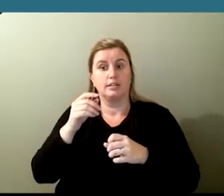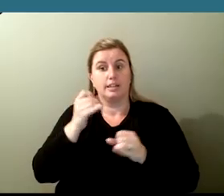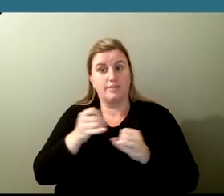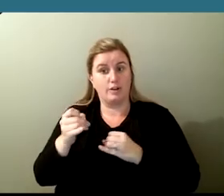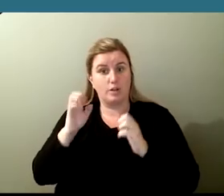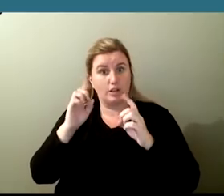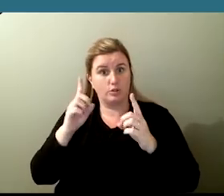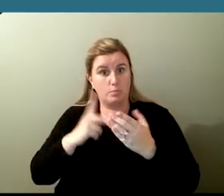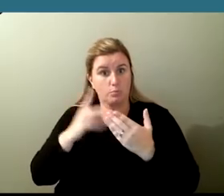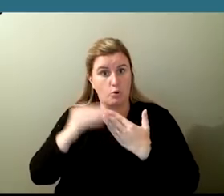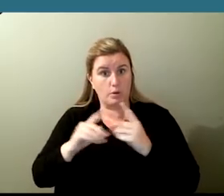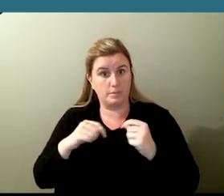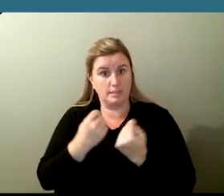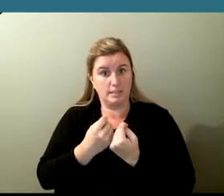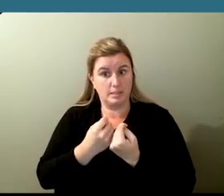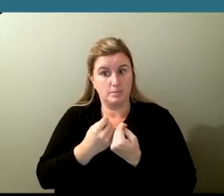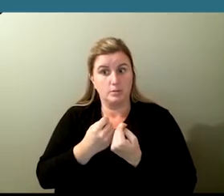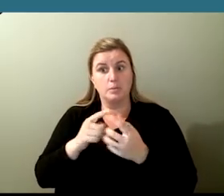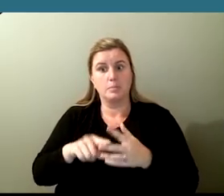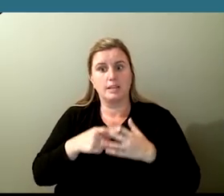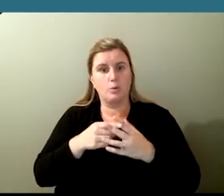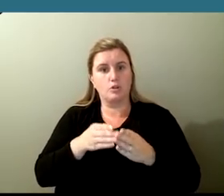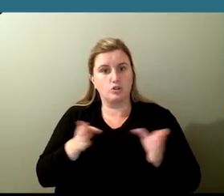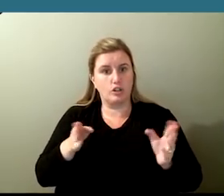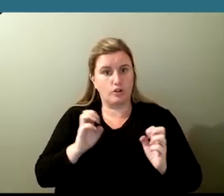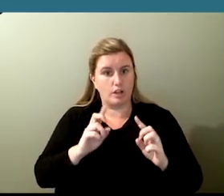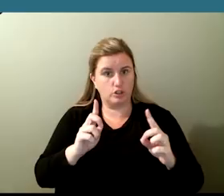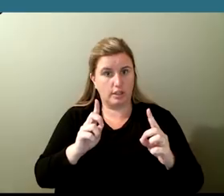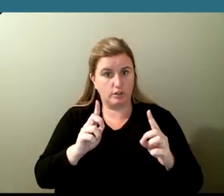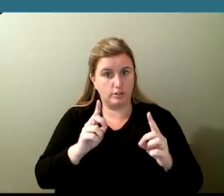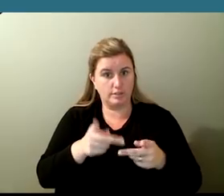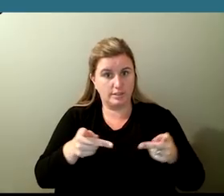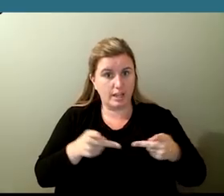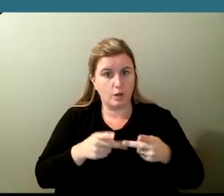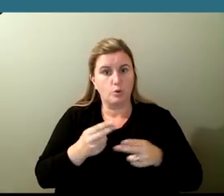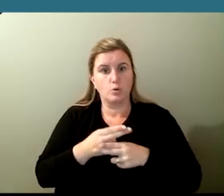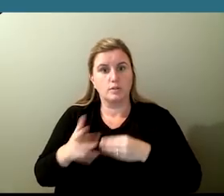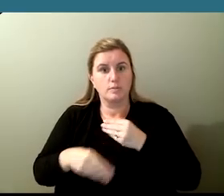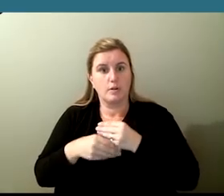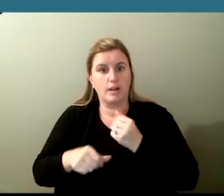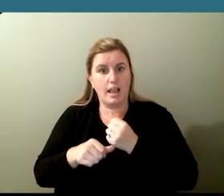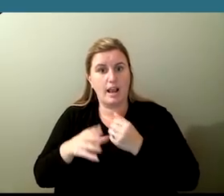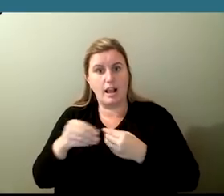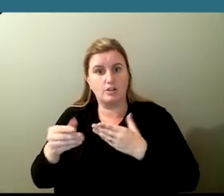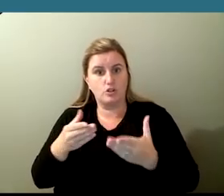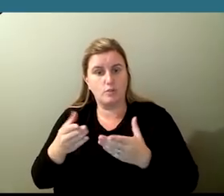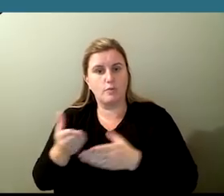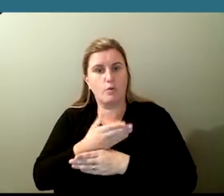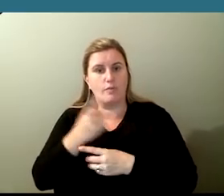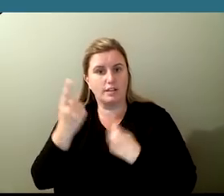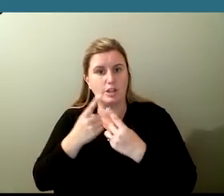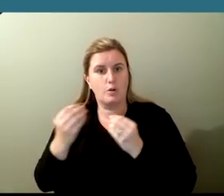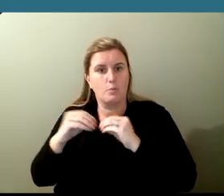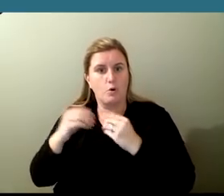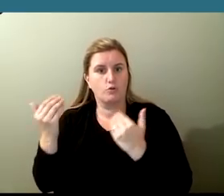teams begin with the general education setting with the use of supplementary aids and services before they consider a more